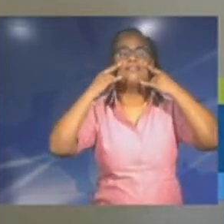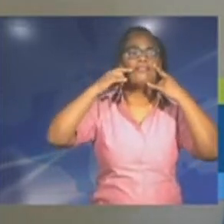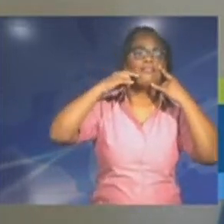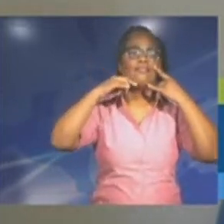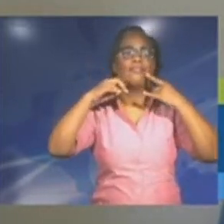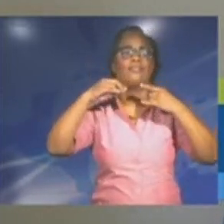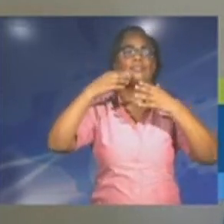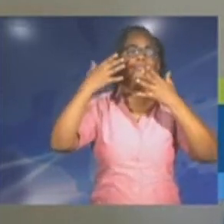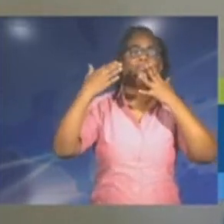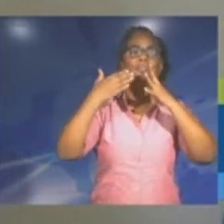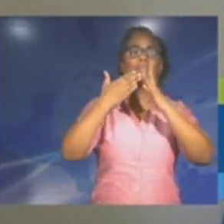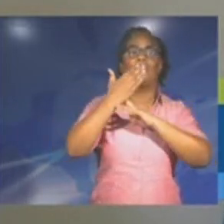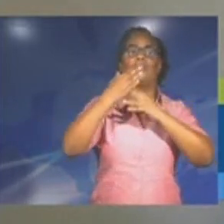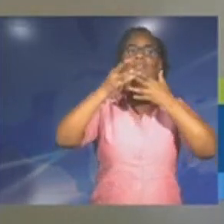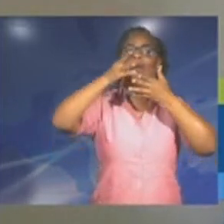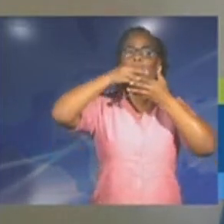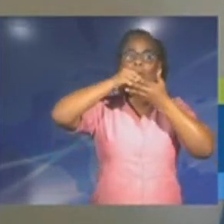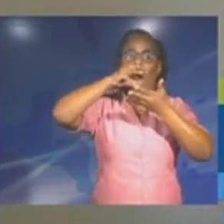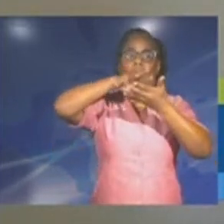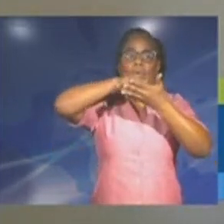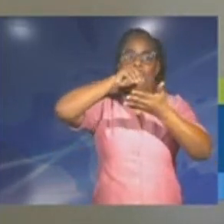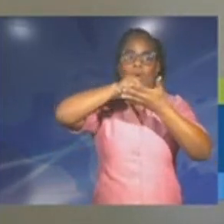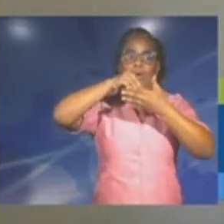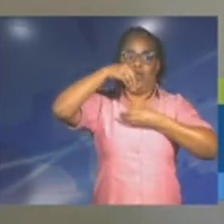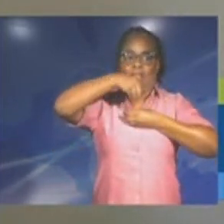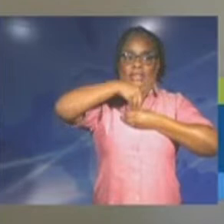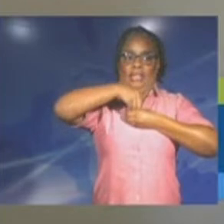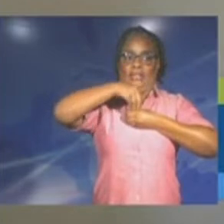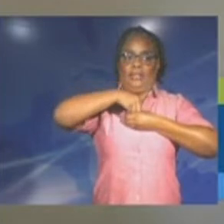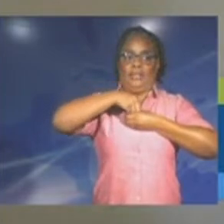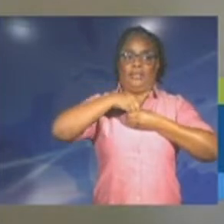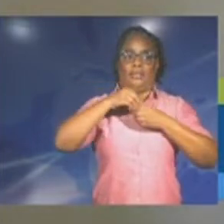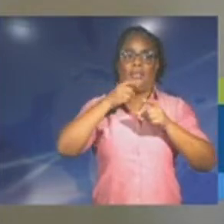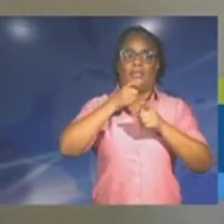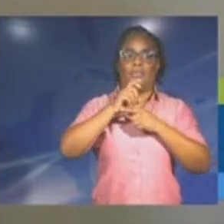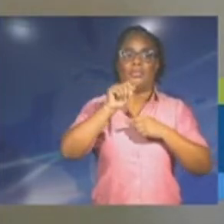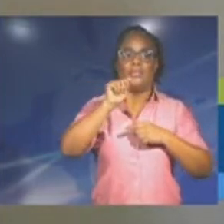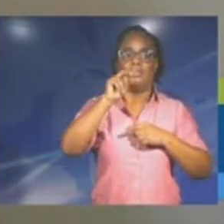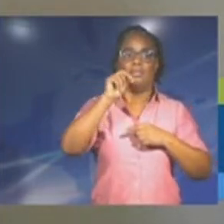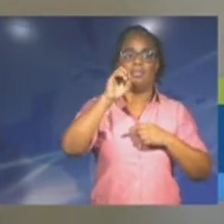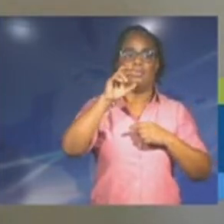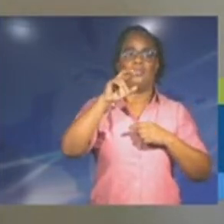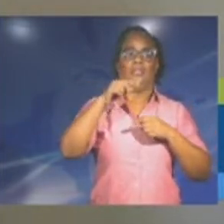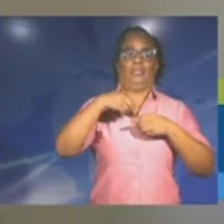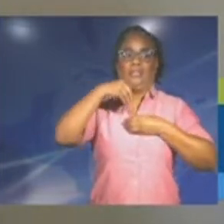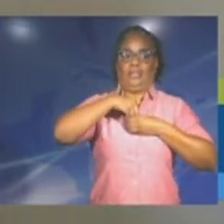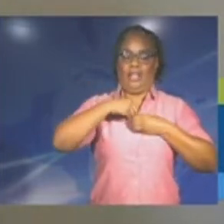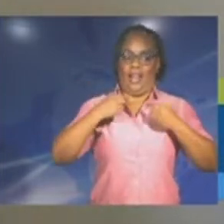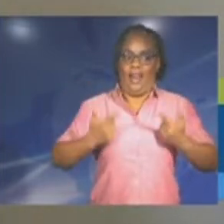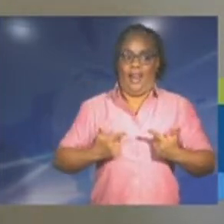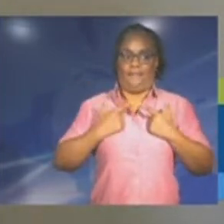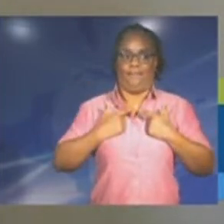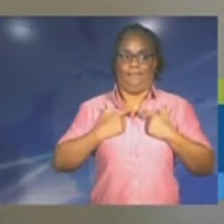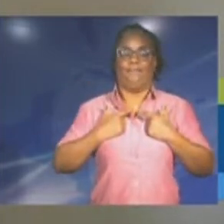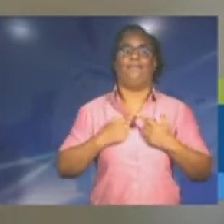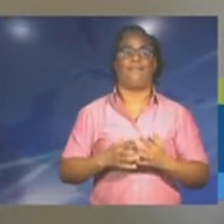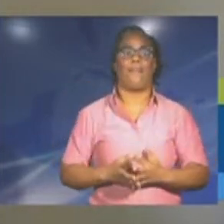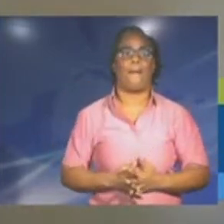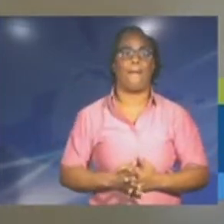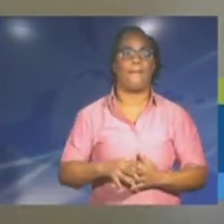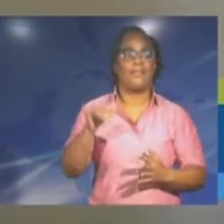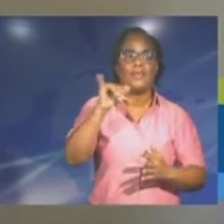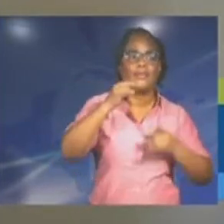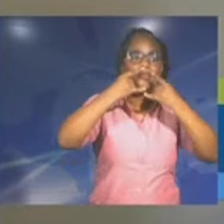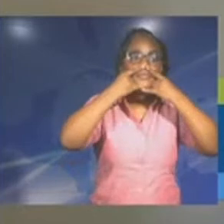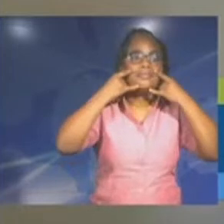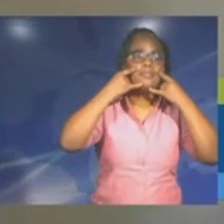cavities, and also masks worn by children in schools, bacterial colonies growing on the mask. So my question is,